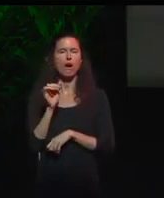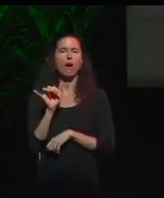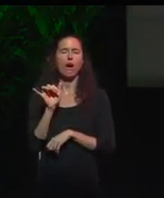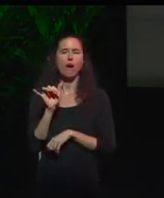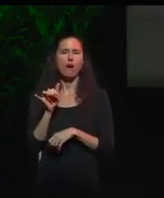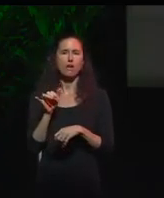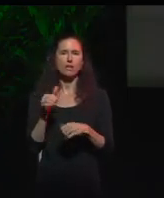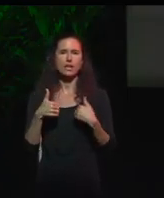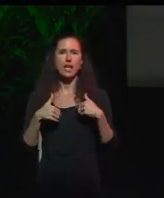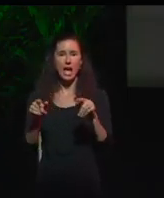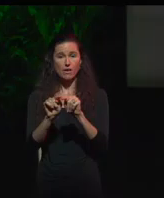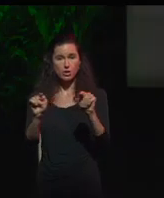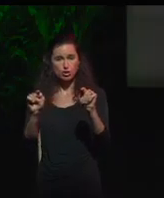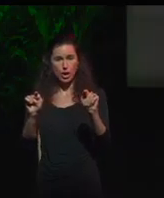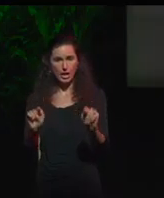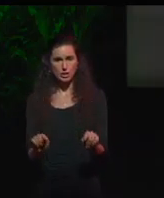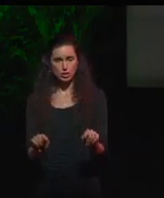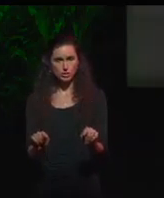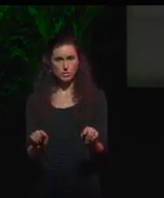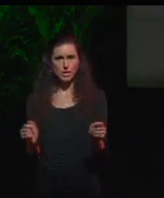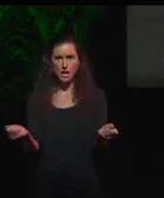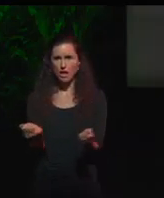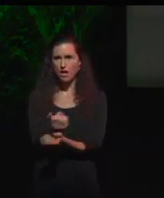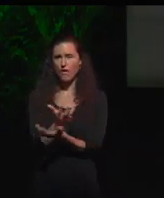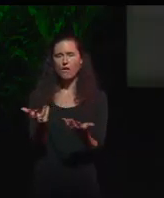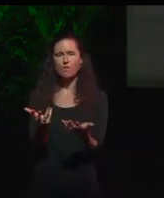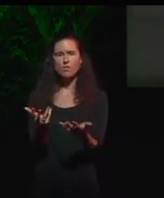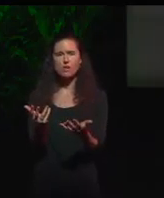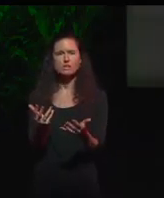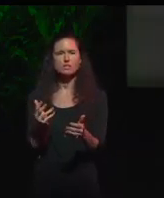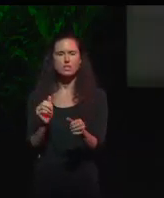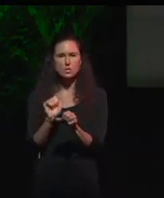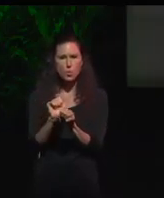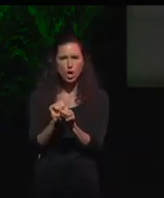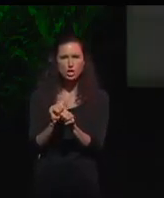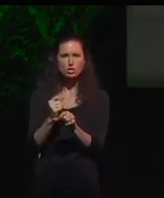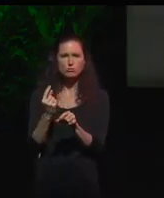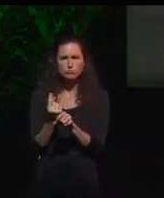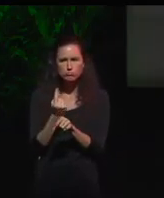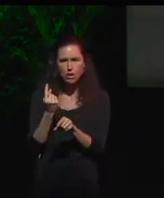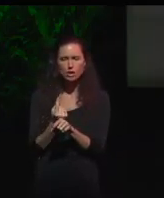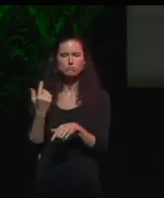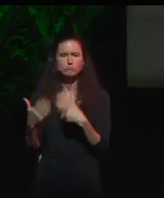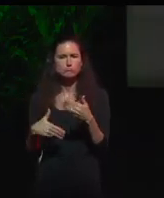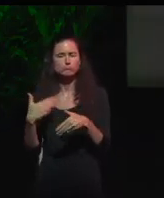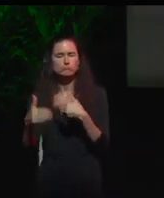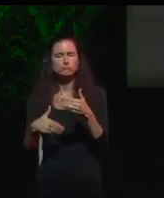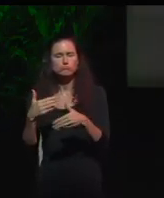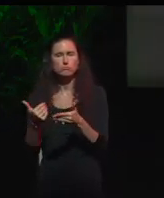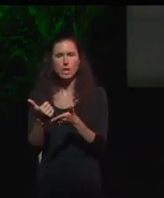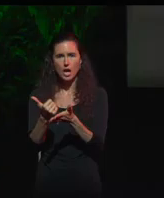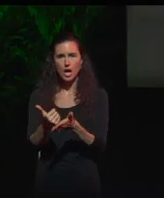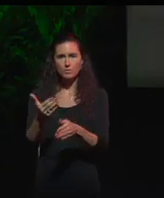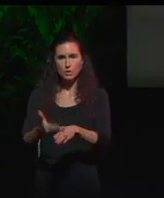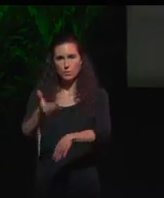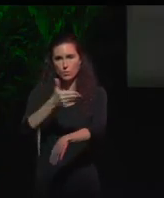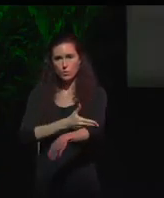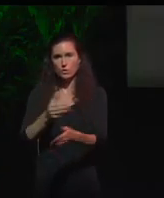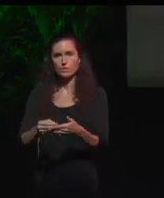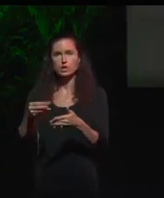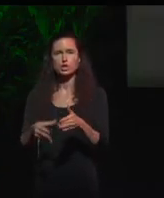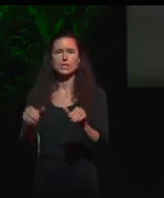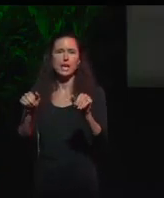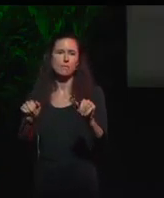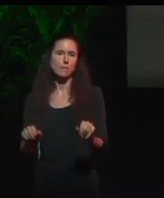or a credential that, if everything is working the way that it should, advances the students' capabilities and prospects